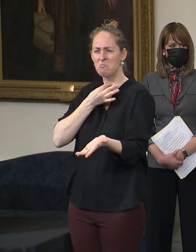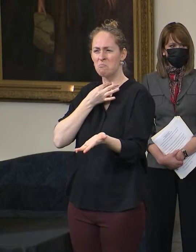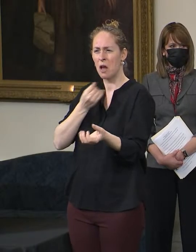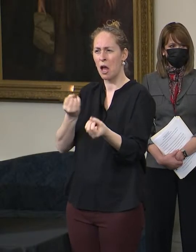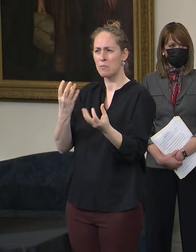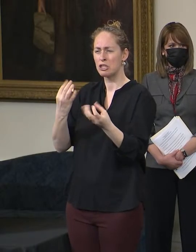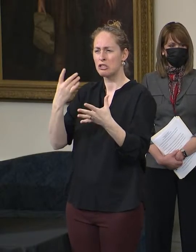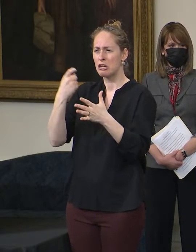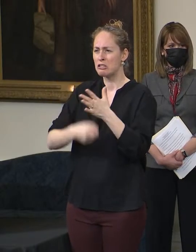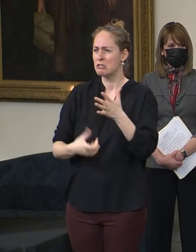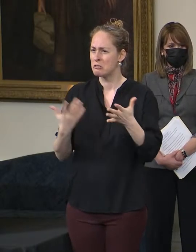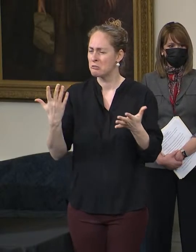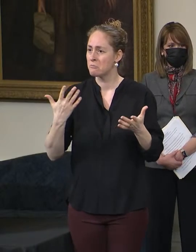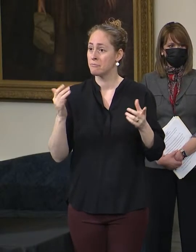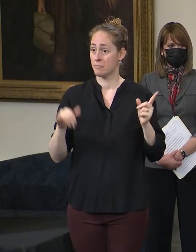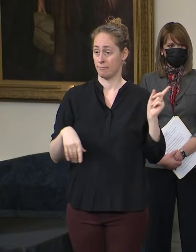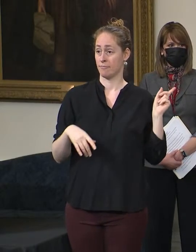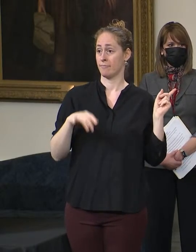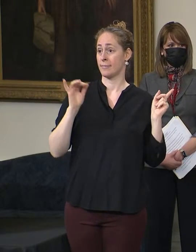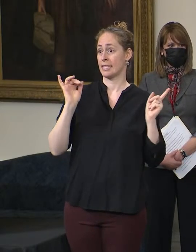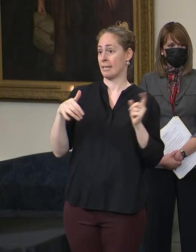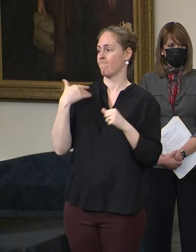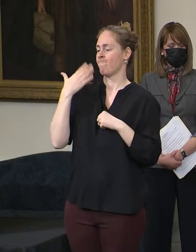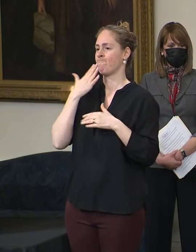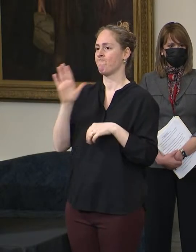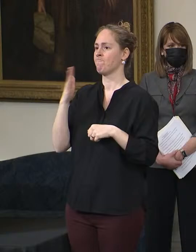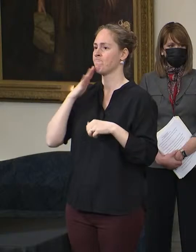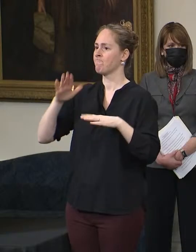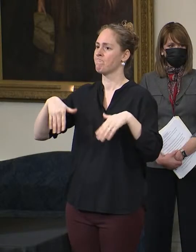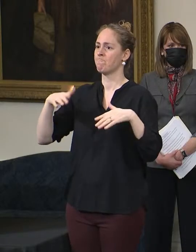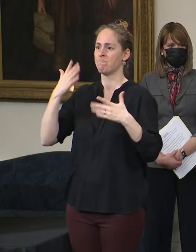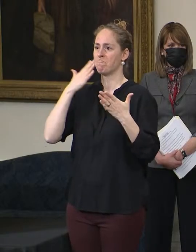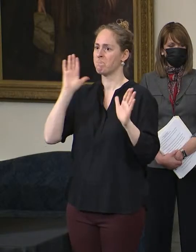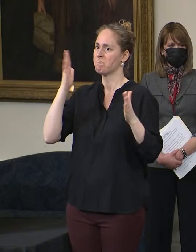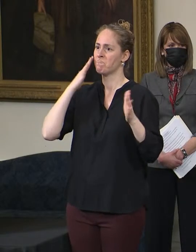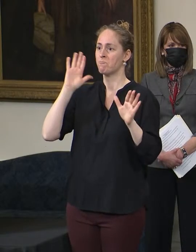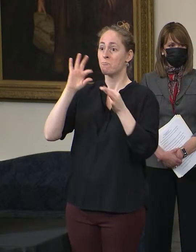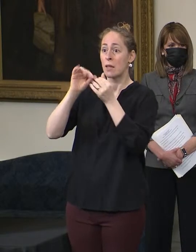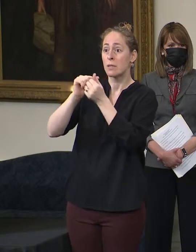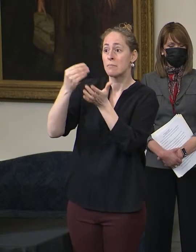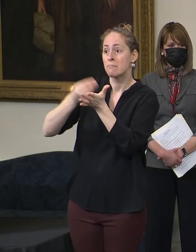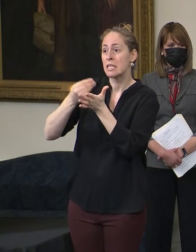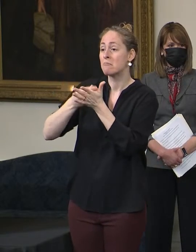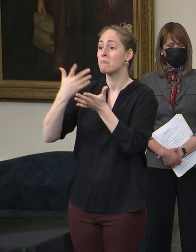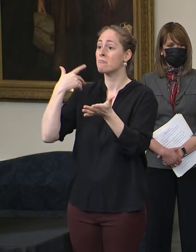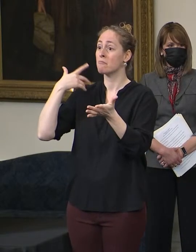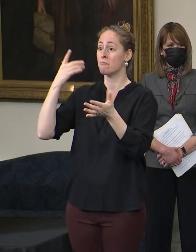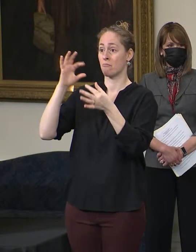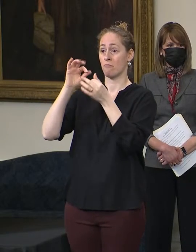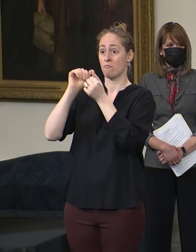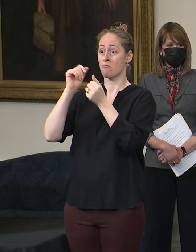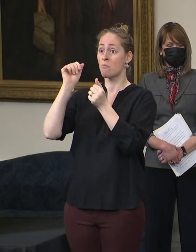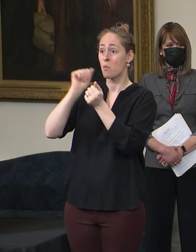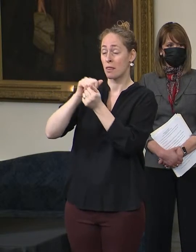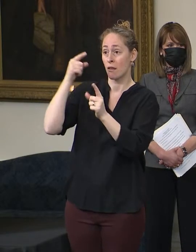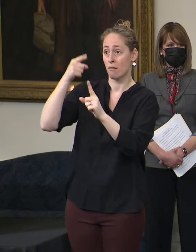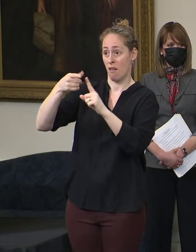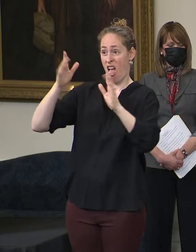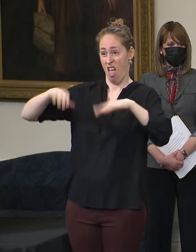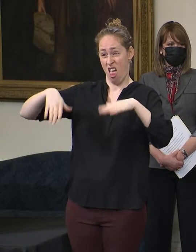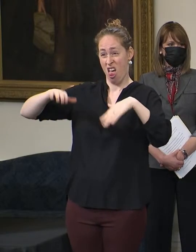senators about that because actually that's one of the things that they've done really, really well. And the vast majority of the vaccine distribution will be